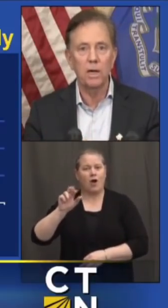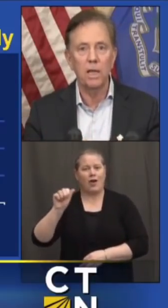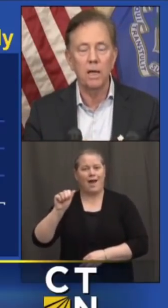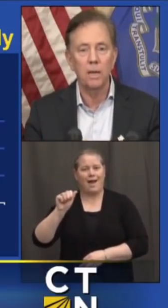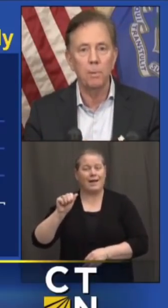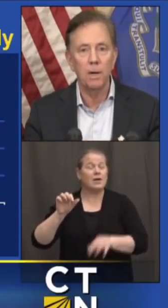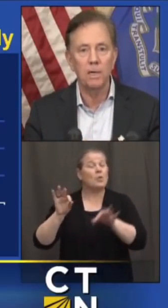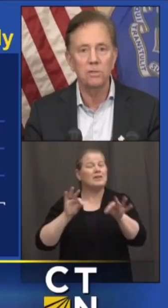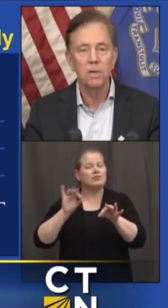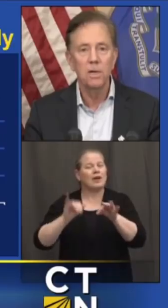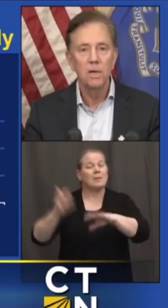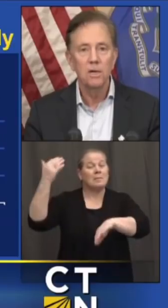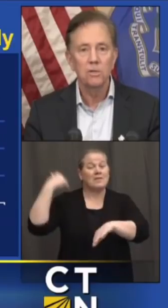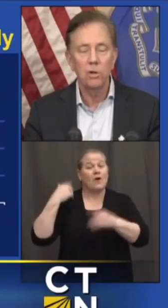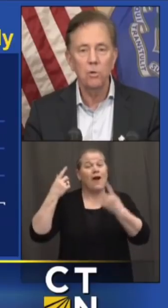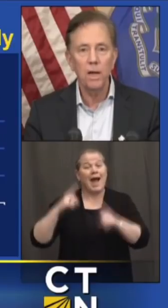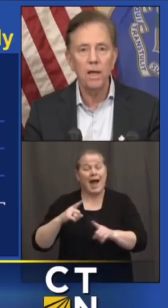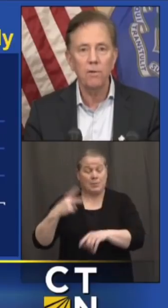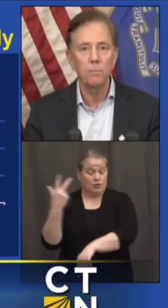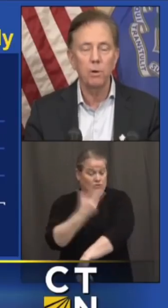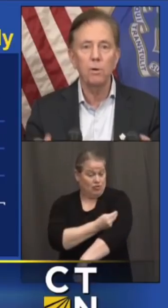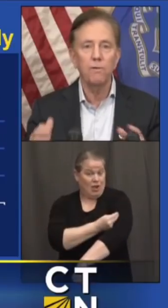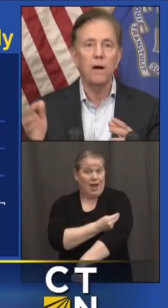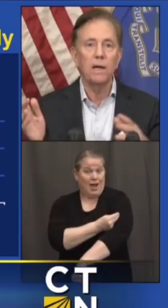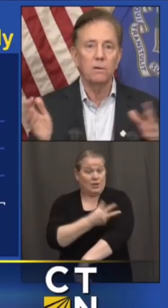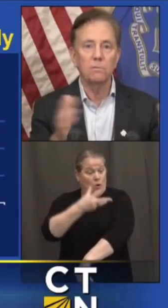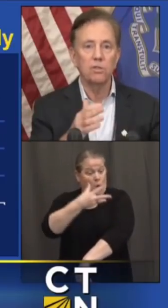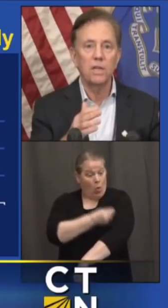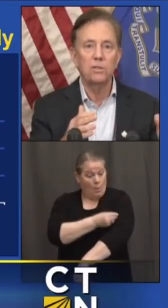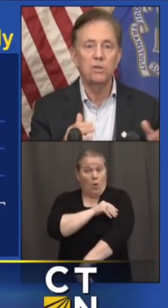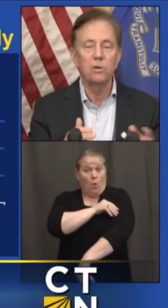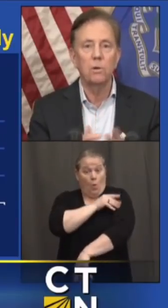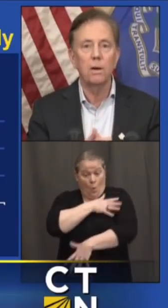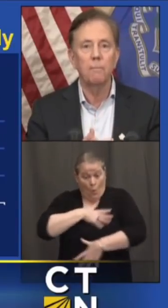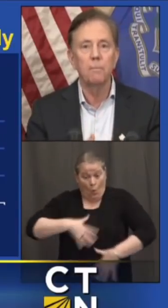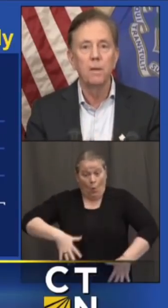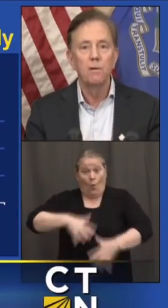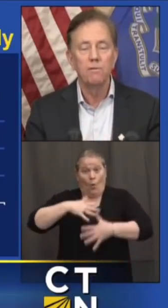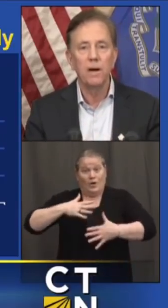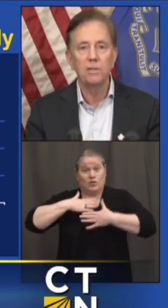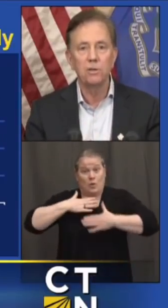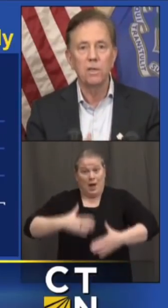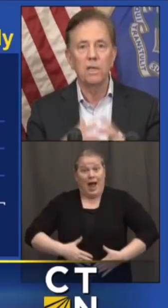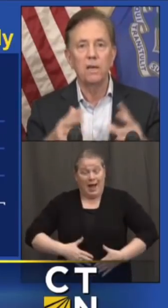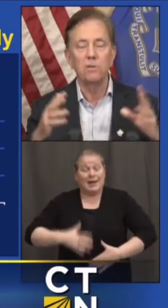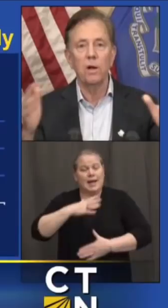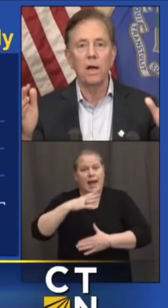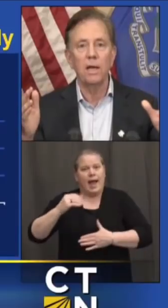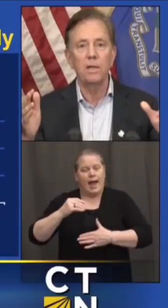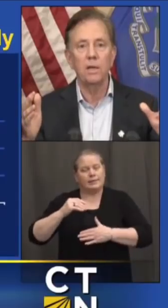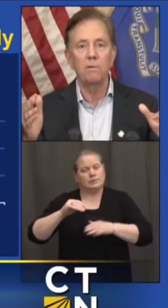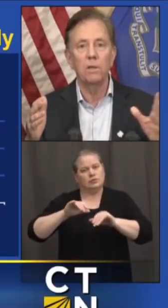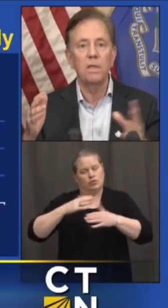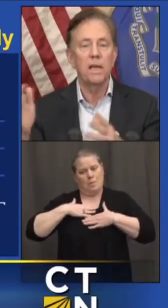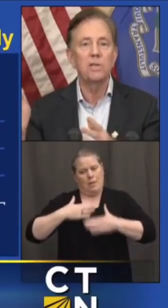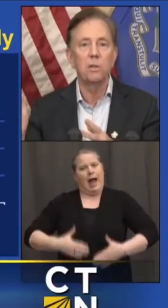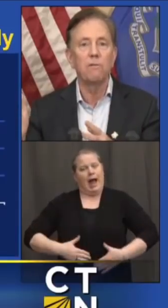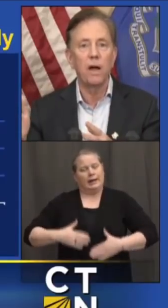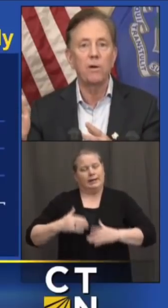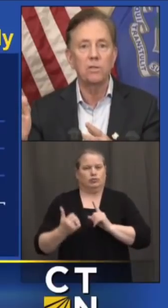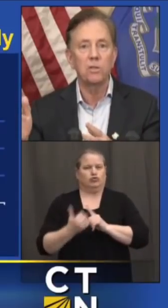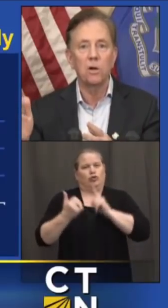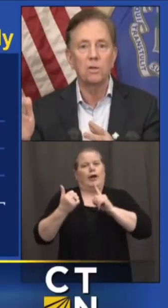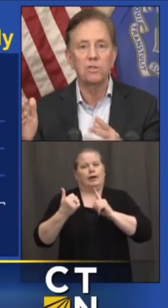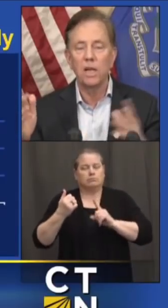of creating the antibodies. So you can have a computer file sent to Pfizer that gives you an idea of what the nature of